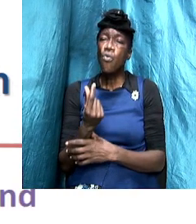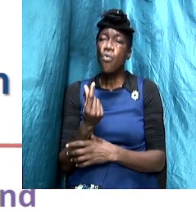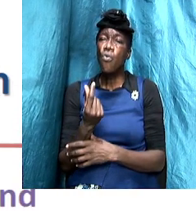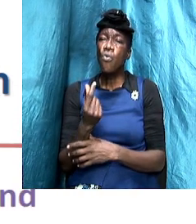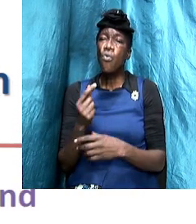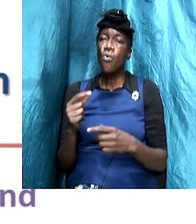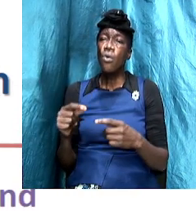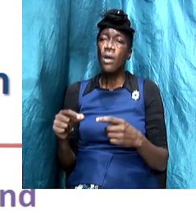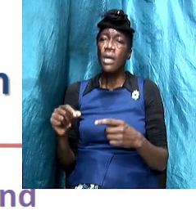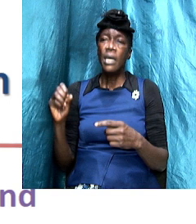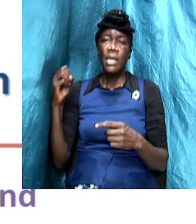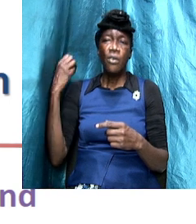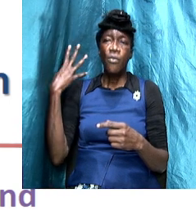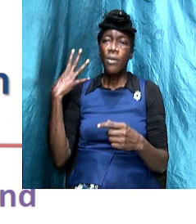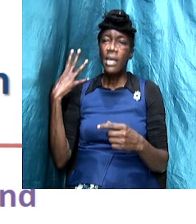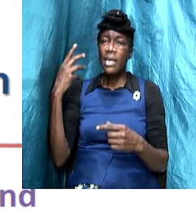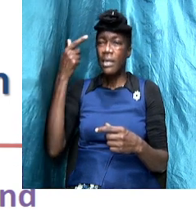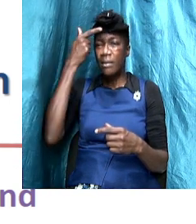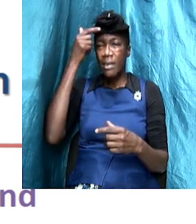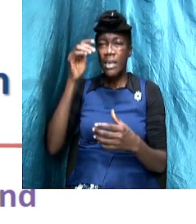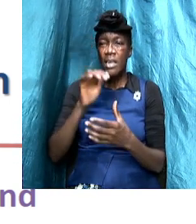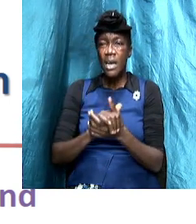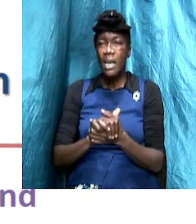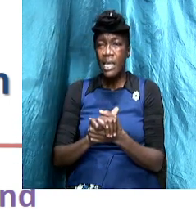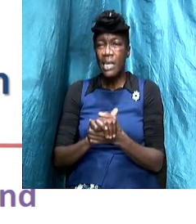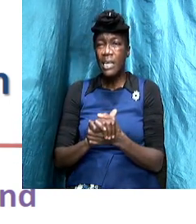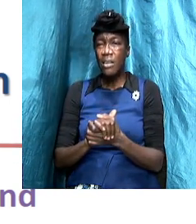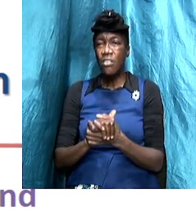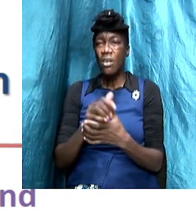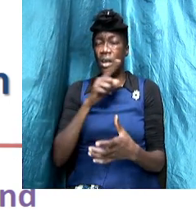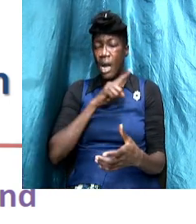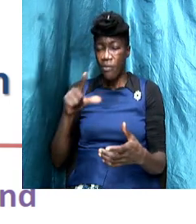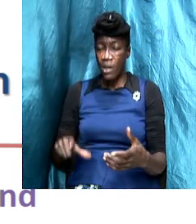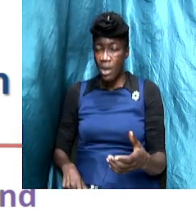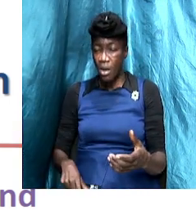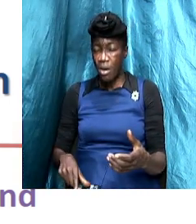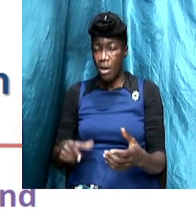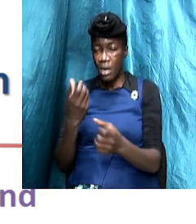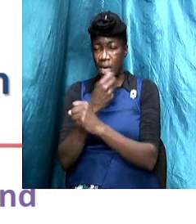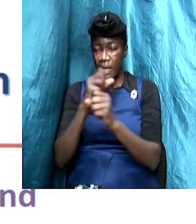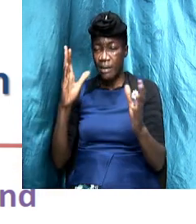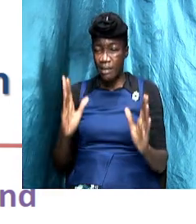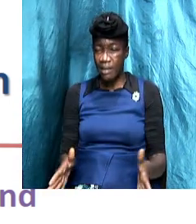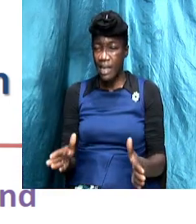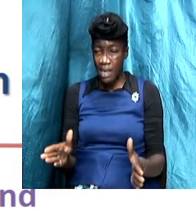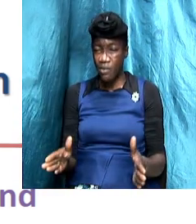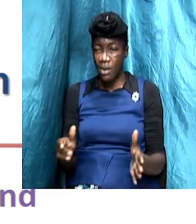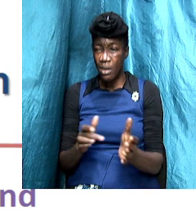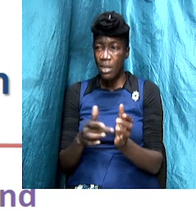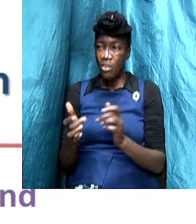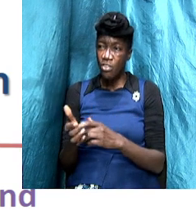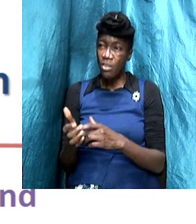and Savior Jesus Christ. Amen. You can't be in church 20 years and still wearing pampas.